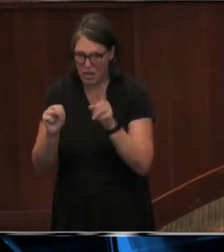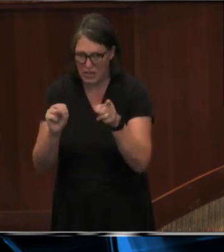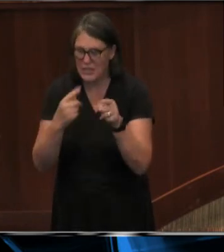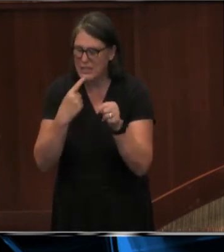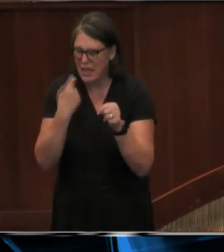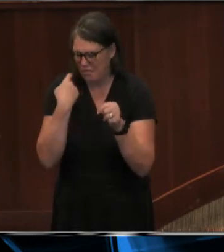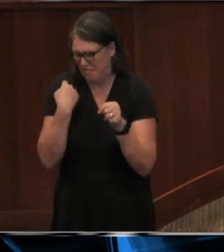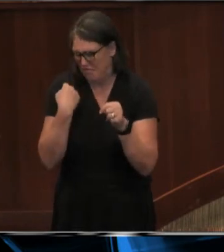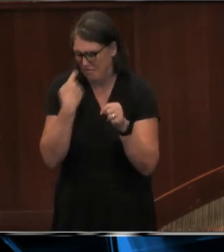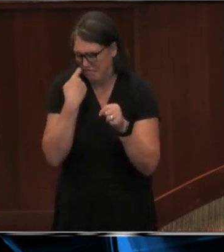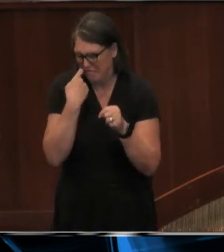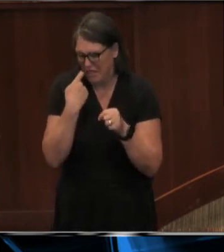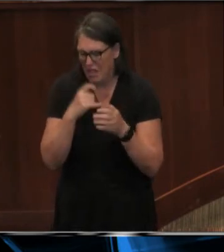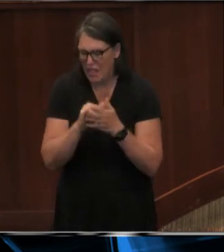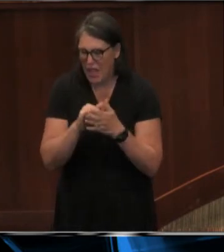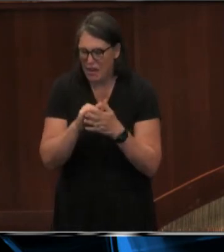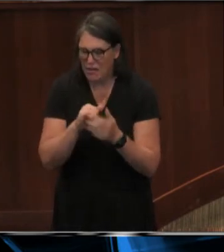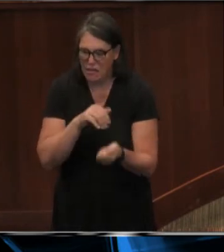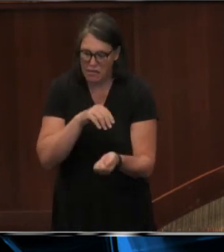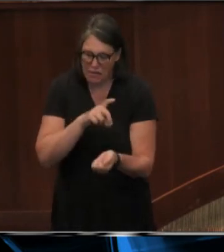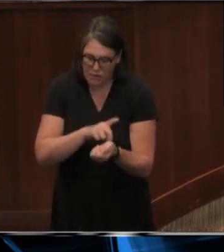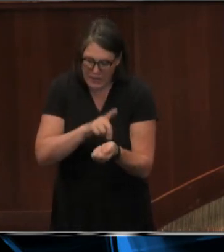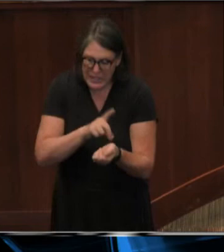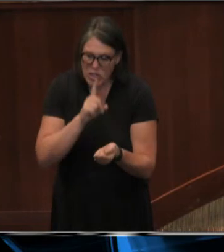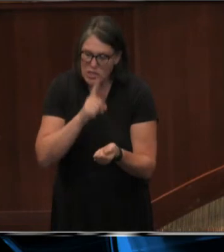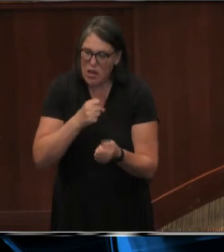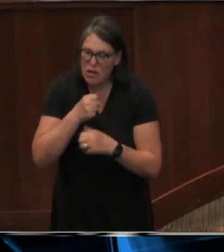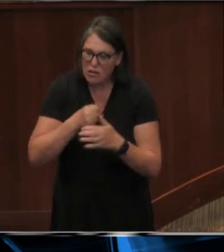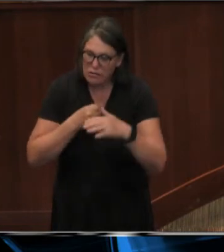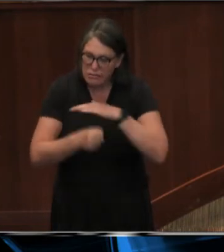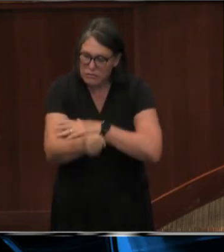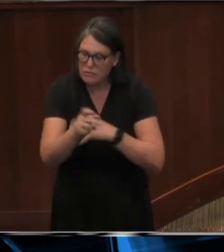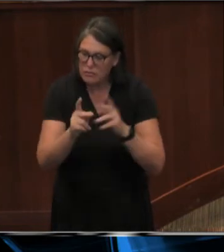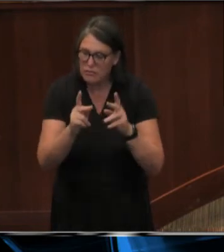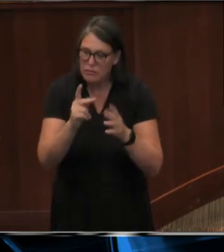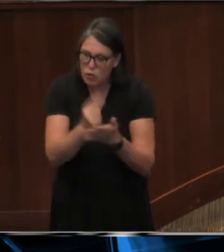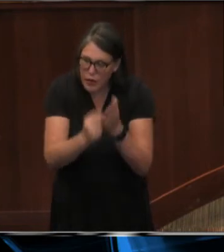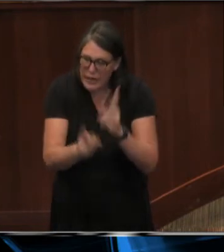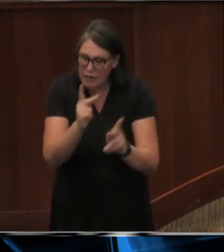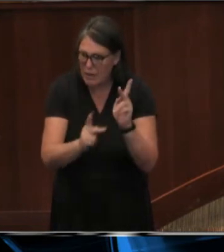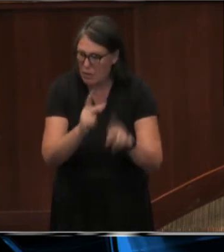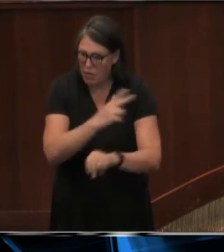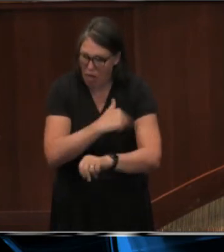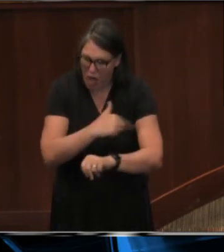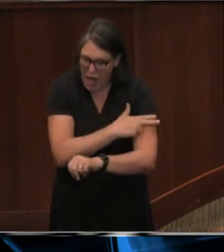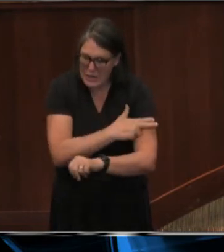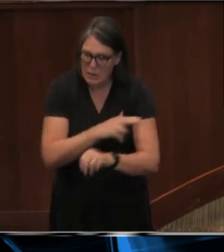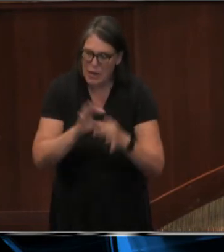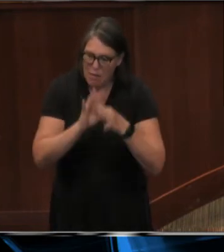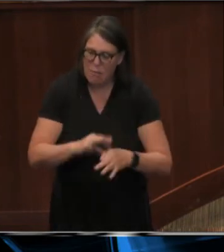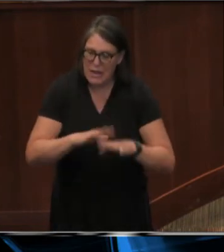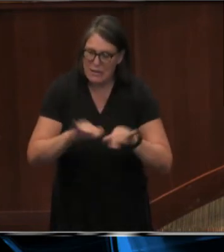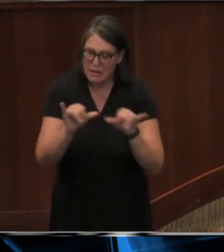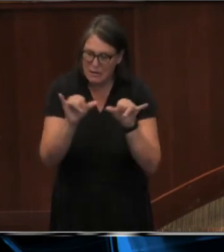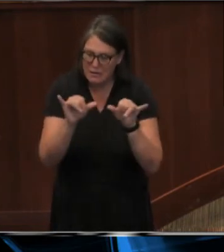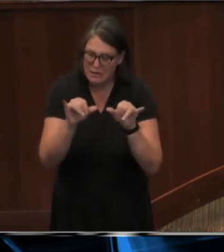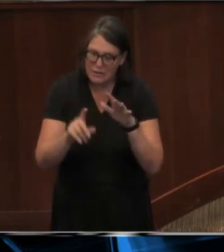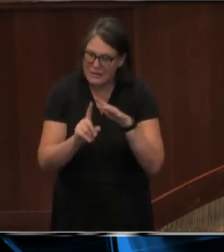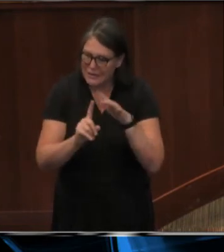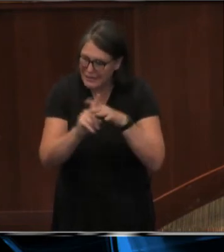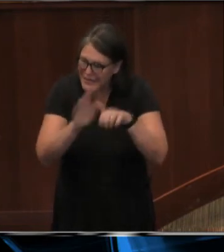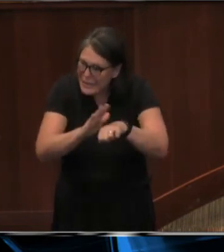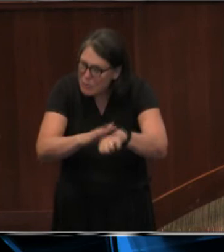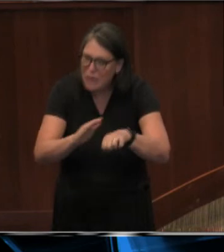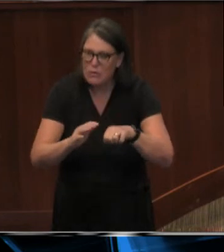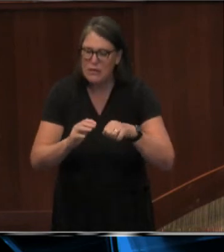that physicians are hospitalizing and treating people based on symptoms and waiting for test results. It would seem to me